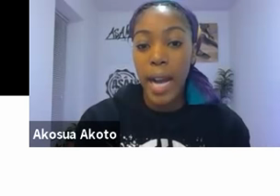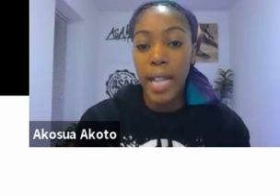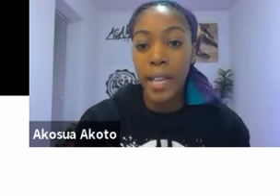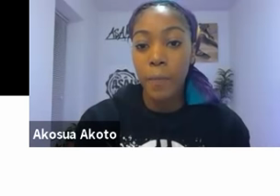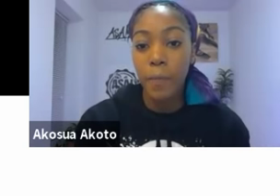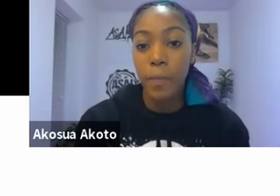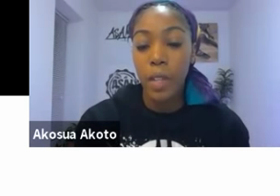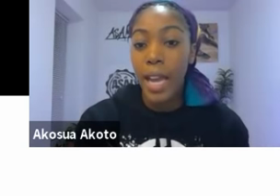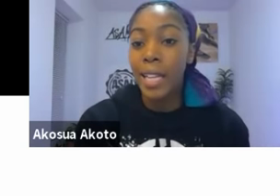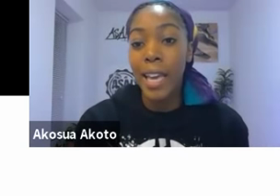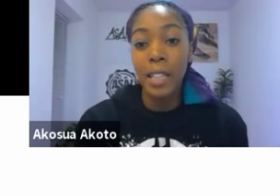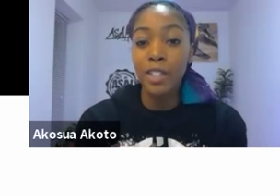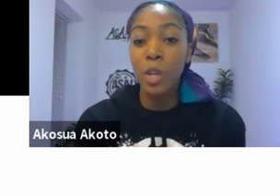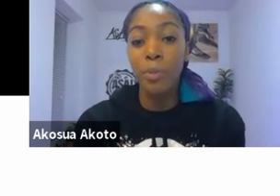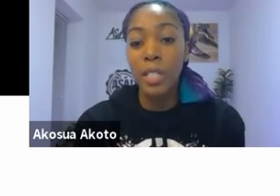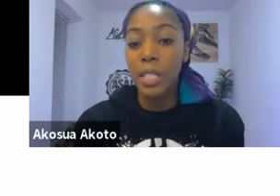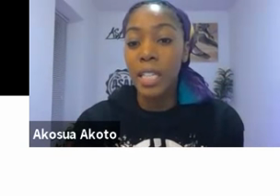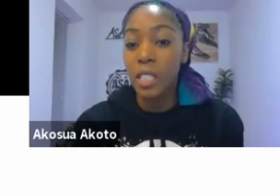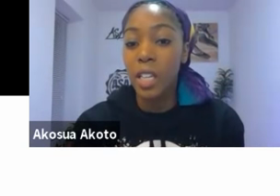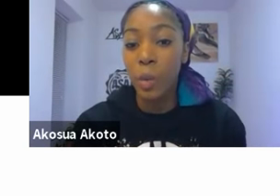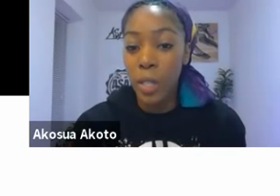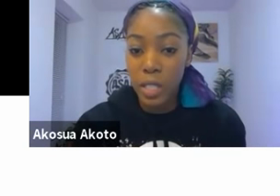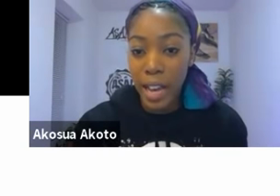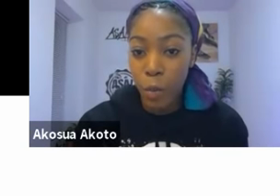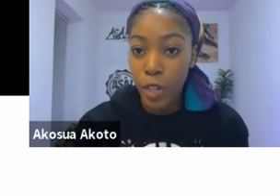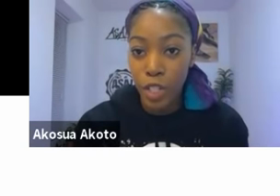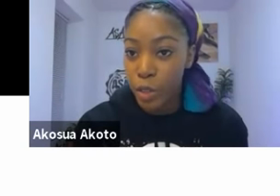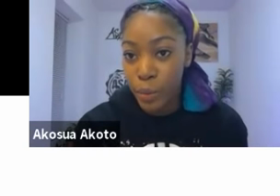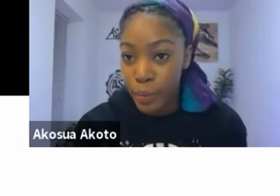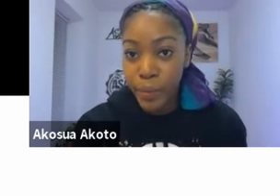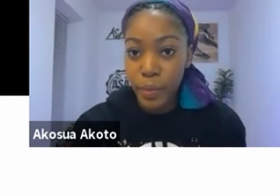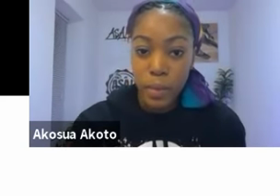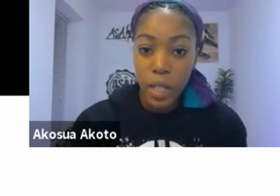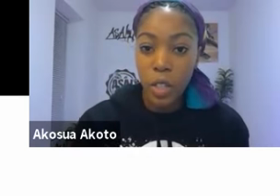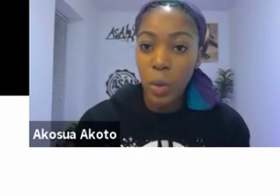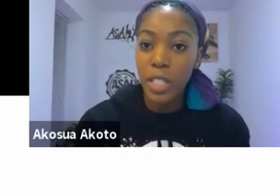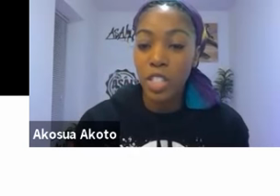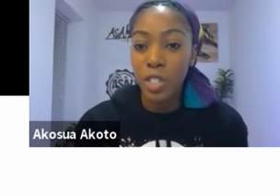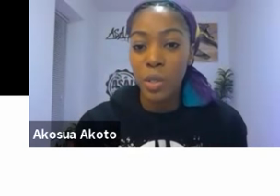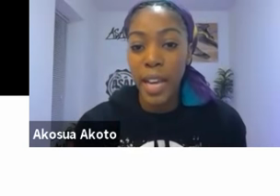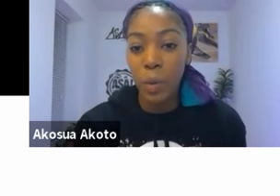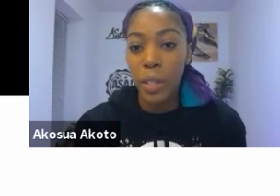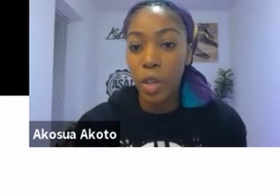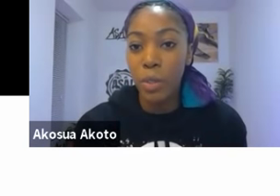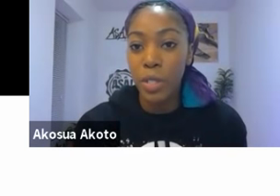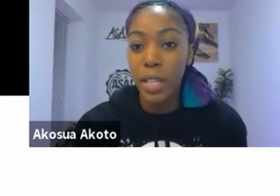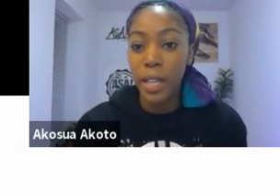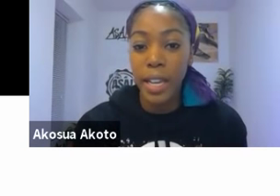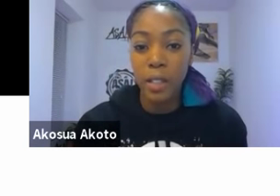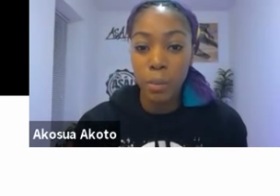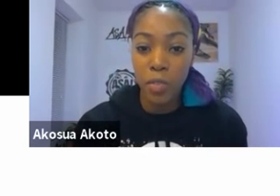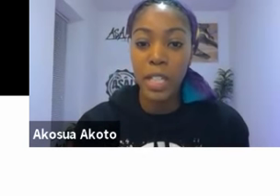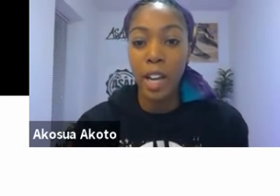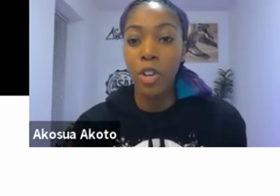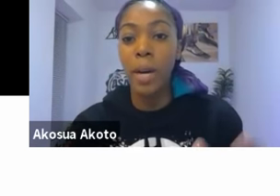function. You got it? And again, there's no presentation here. We just have work to do. And who wants to just do that with no music